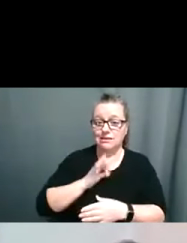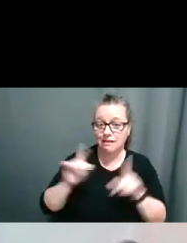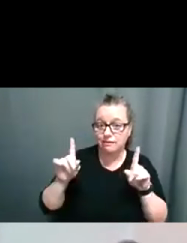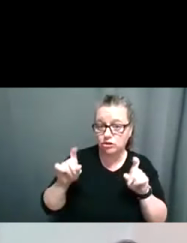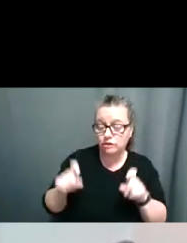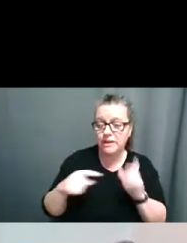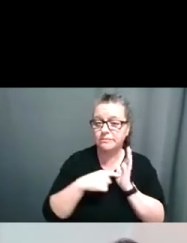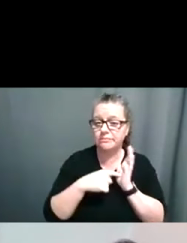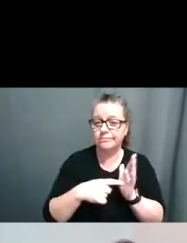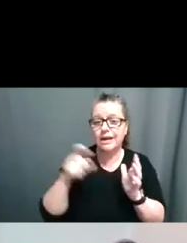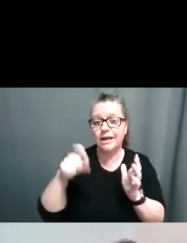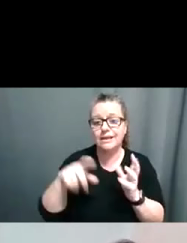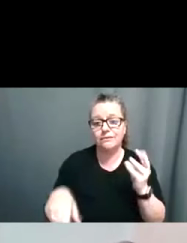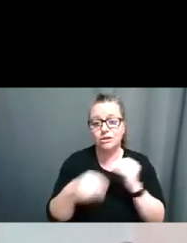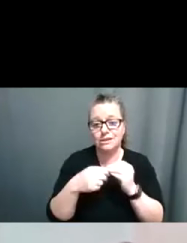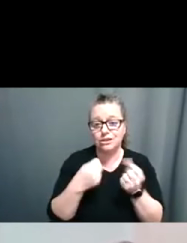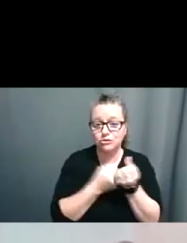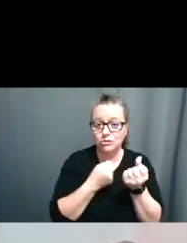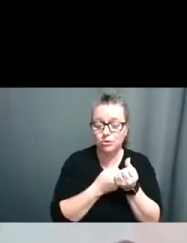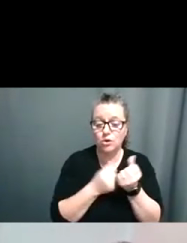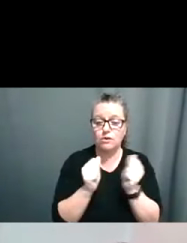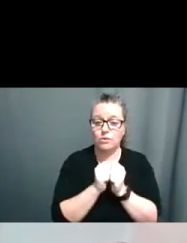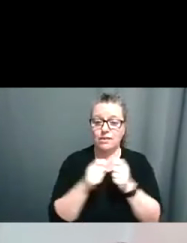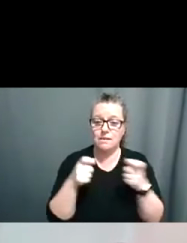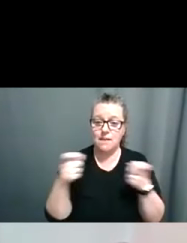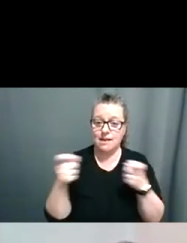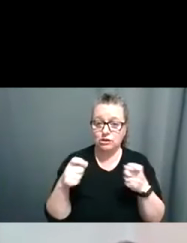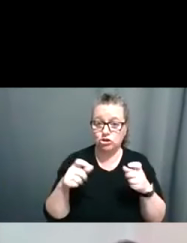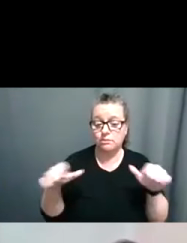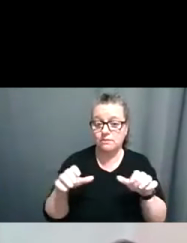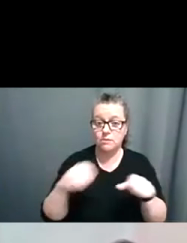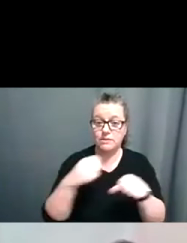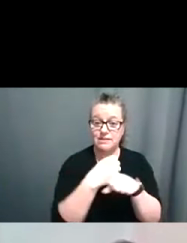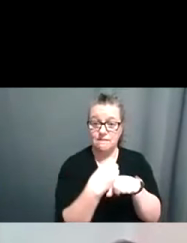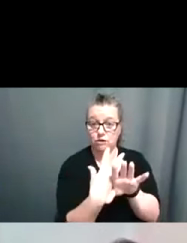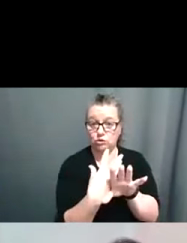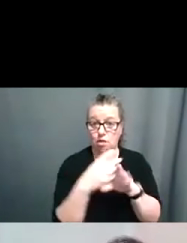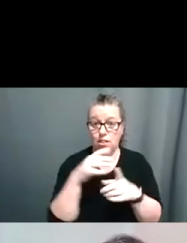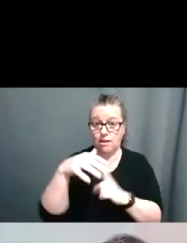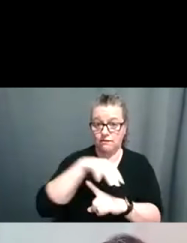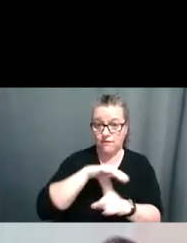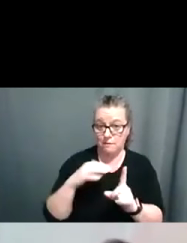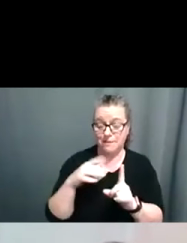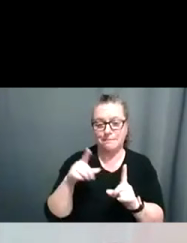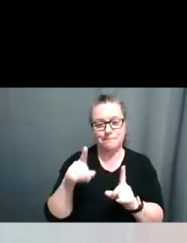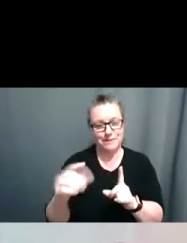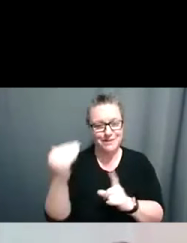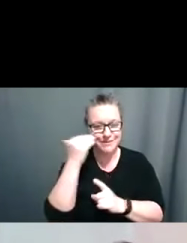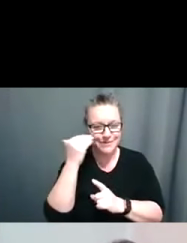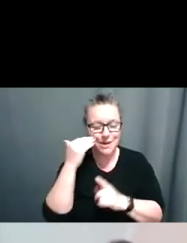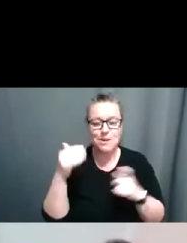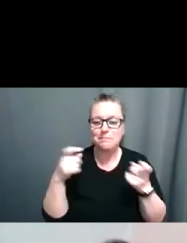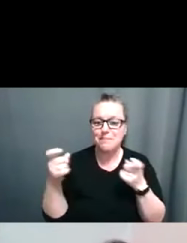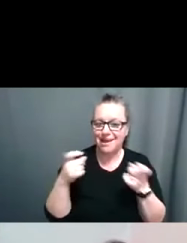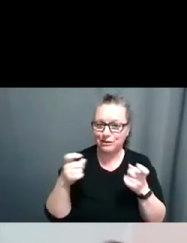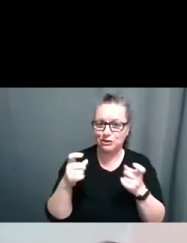a need for additional support with managing performance in a virtual environment. As you likely know by now, managing performance